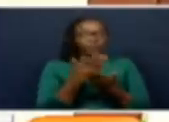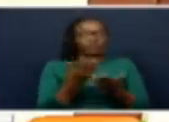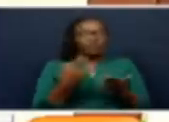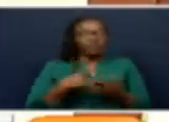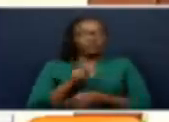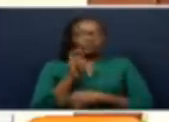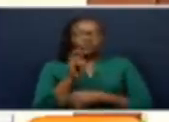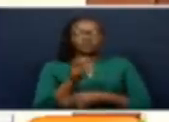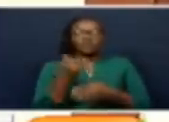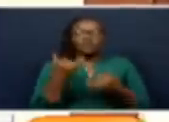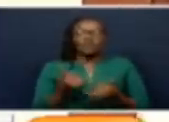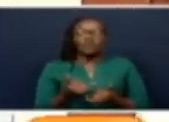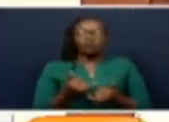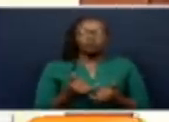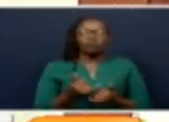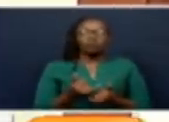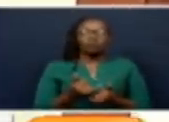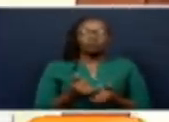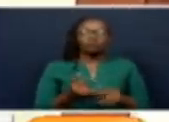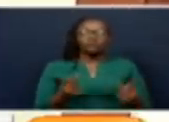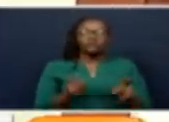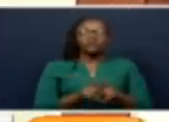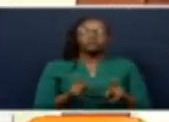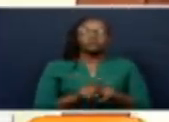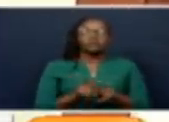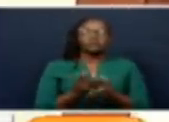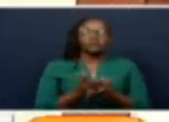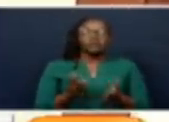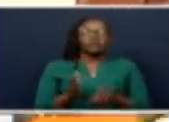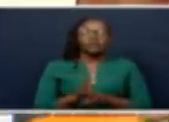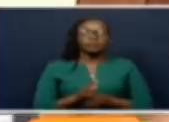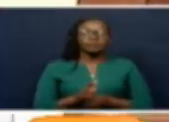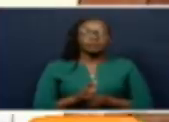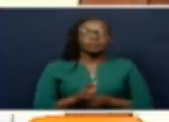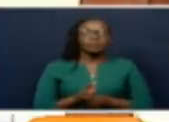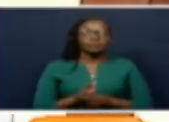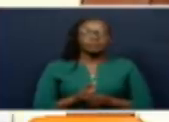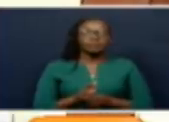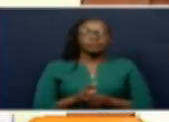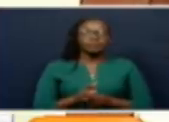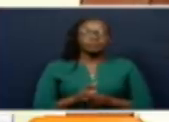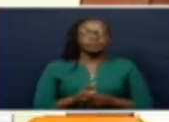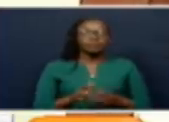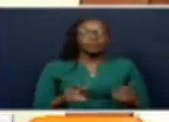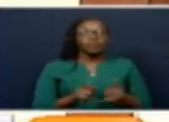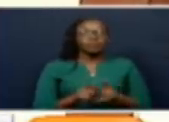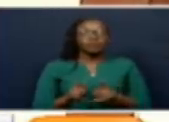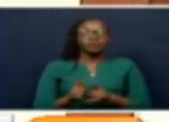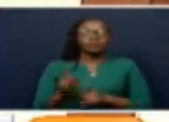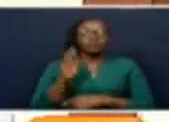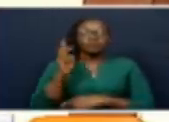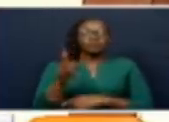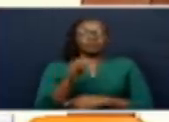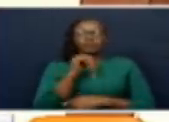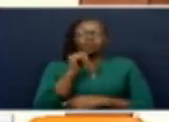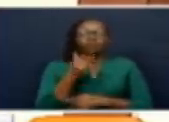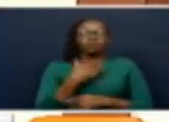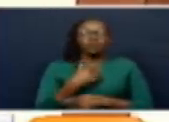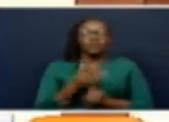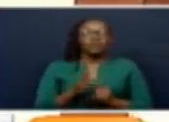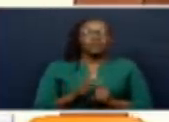that we are seeing now. He said, you know, this is my part democracy, you people you are crying for. Yes. One day you will say, Moi Rudy and so